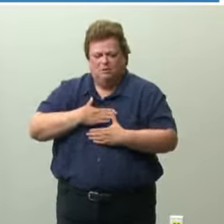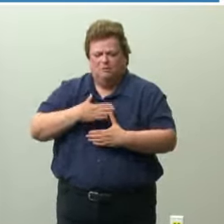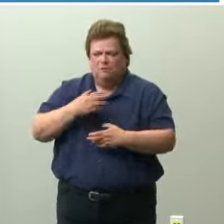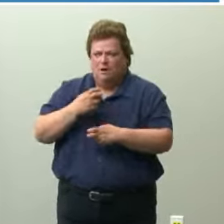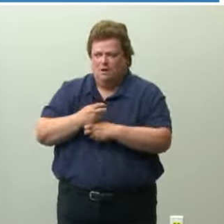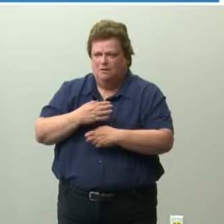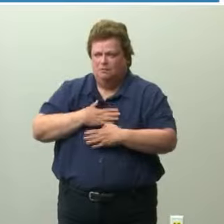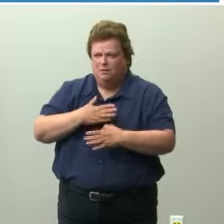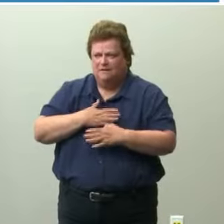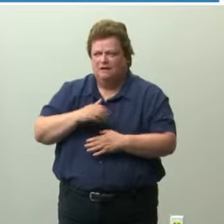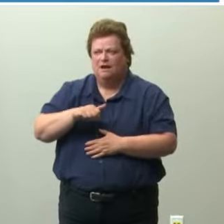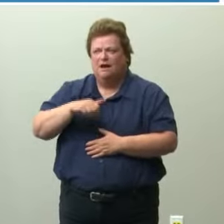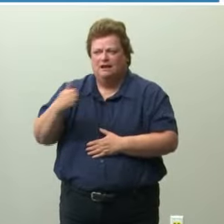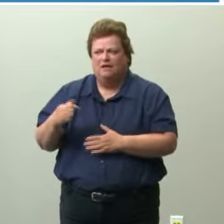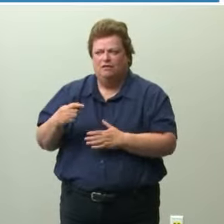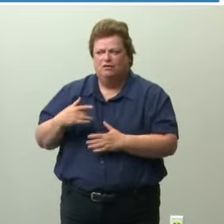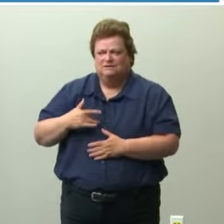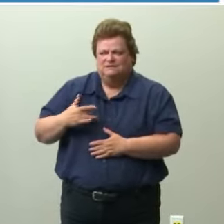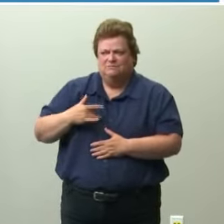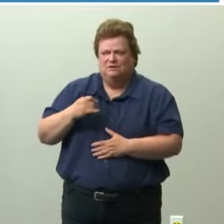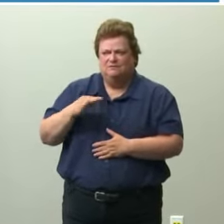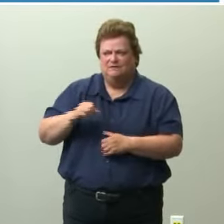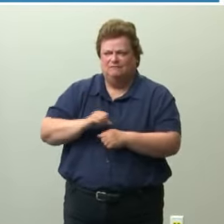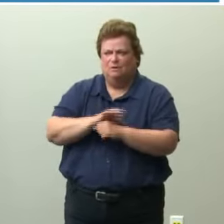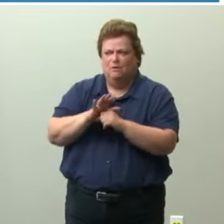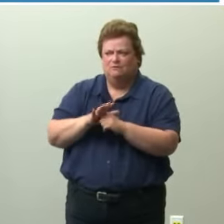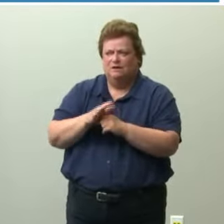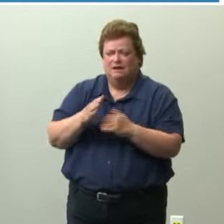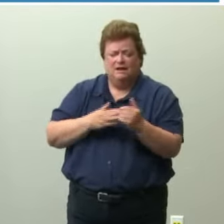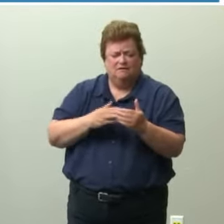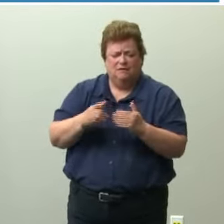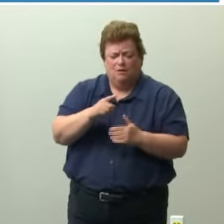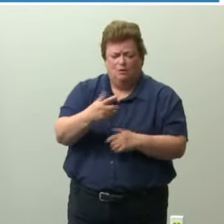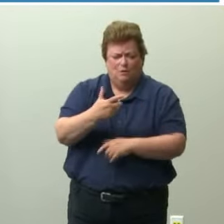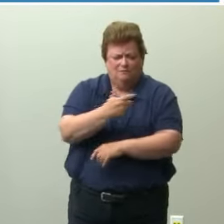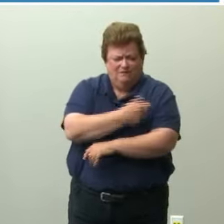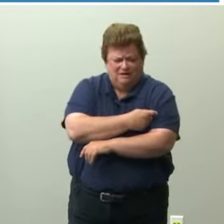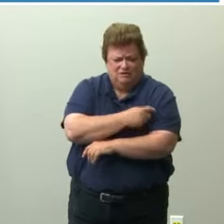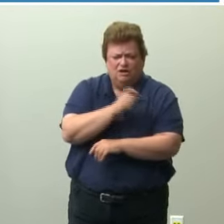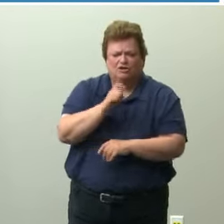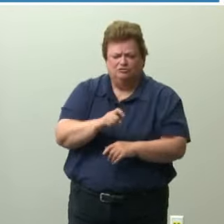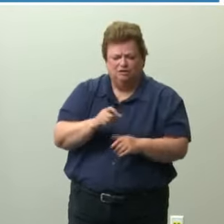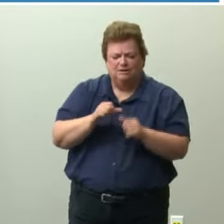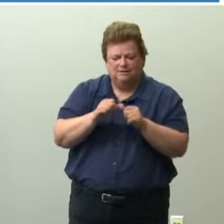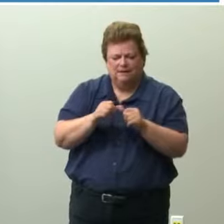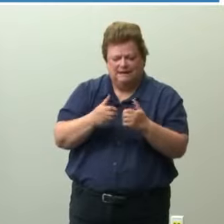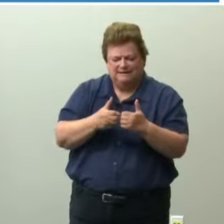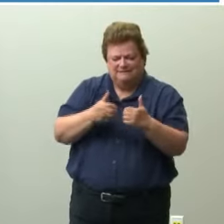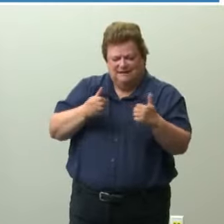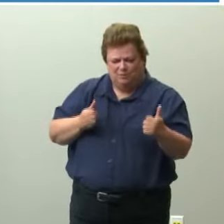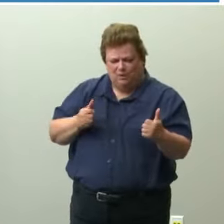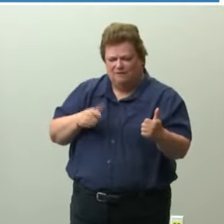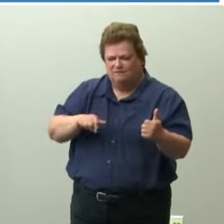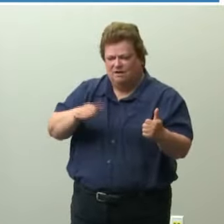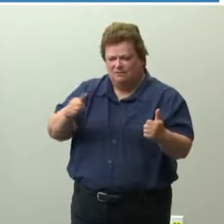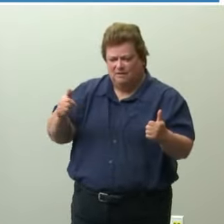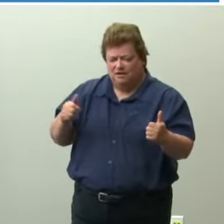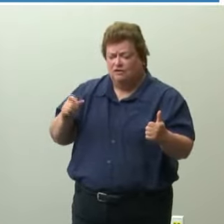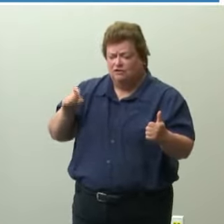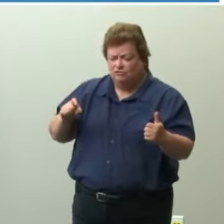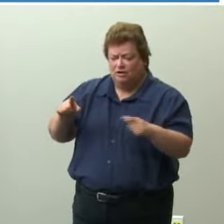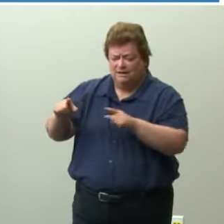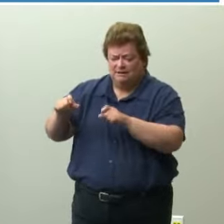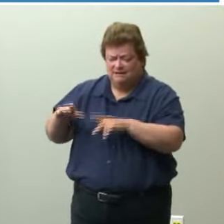other symptoms of COVID-19. Even if you are vaccinated, you should separate yourself from others and get tested if you